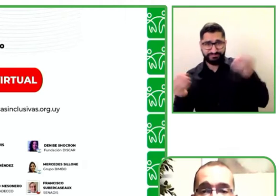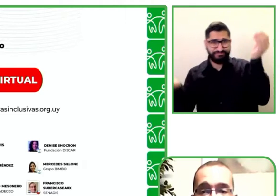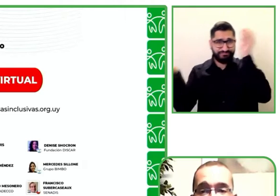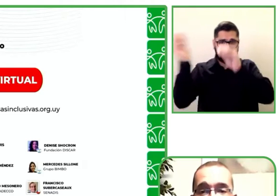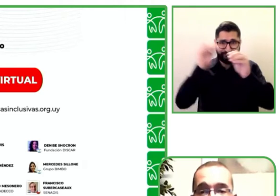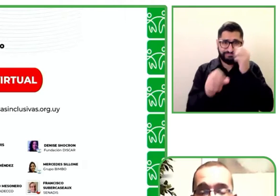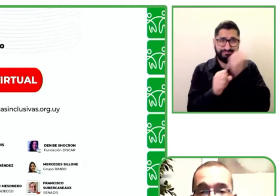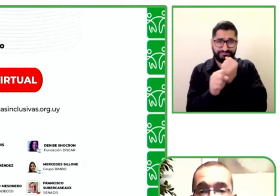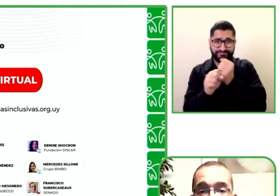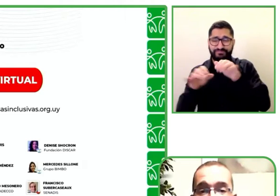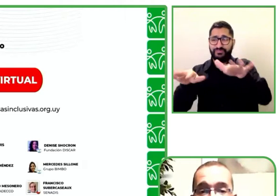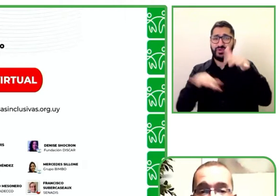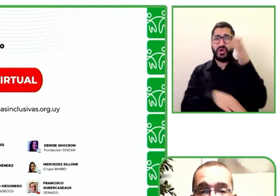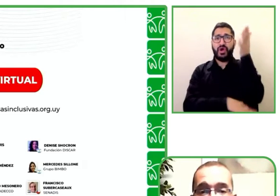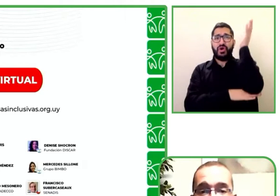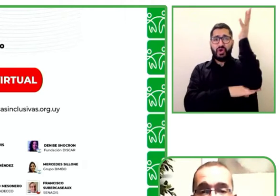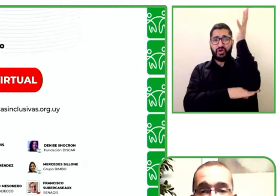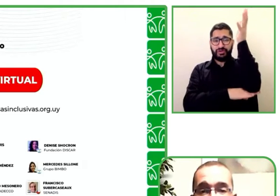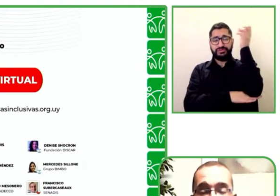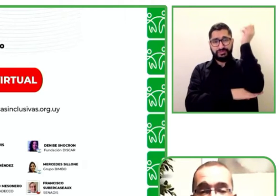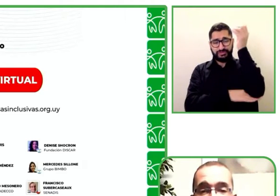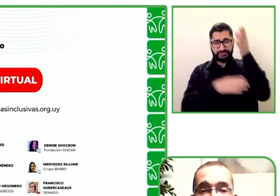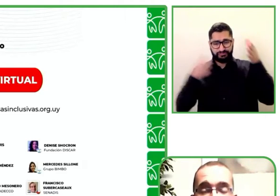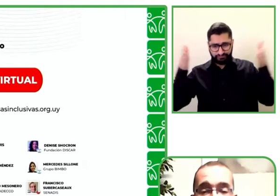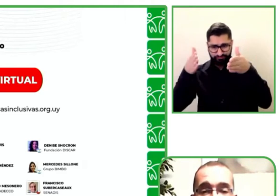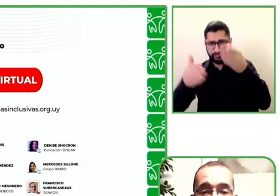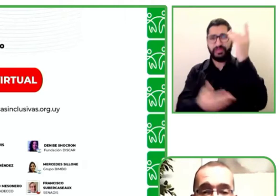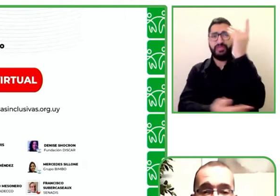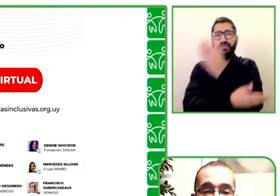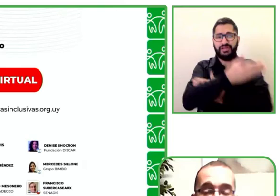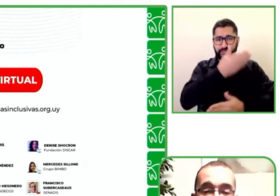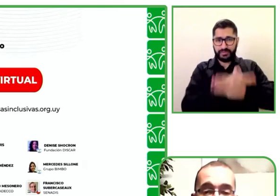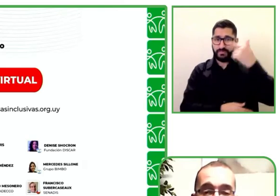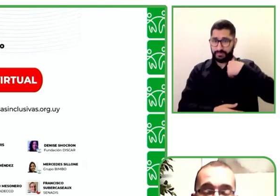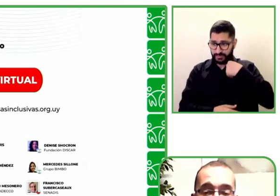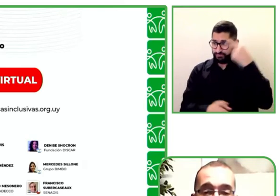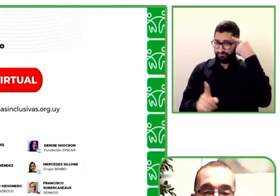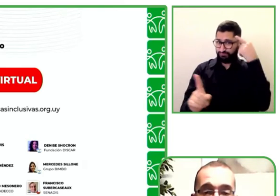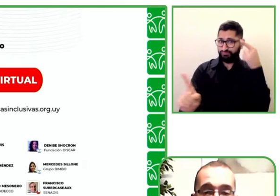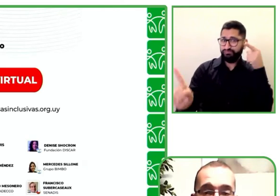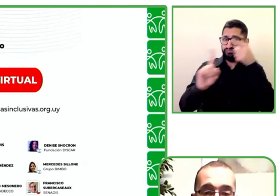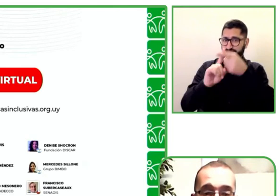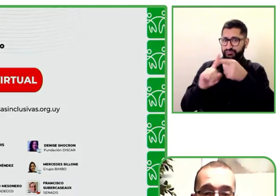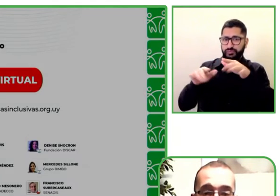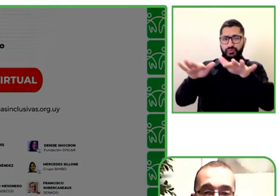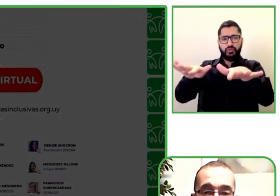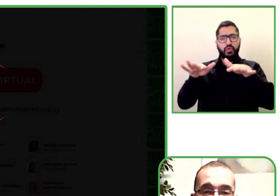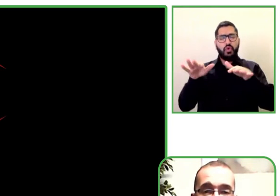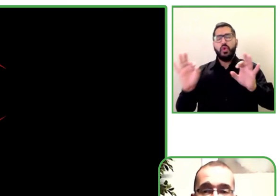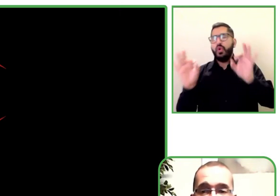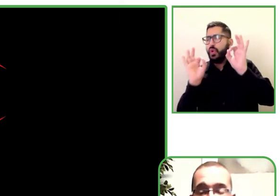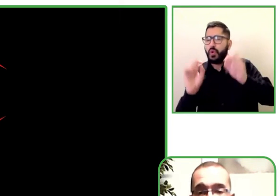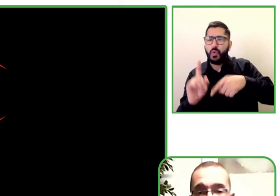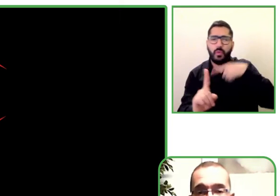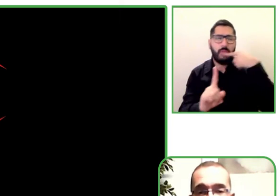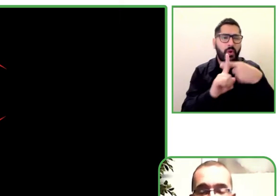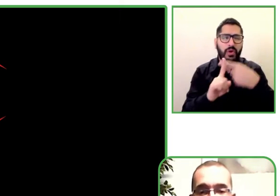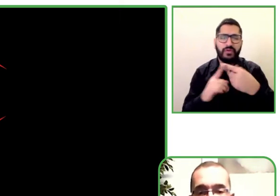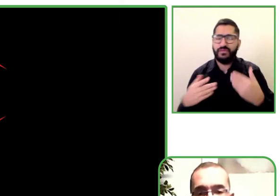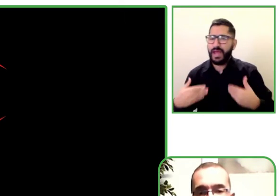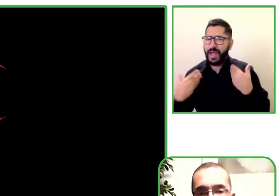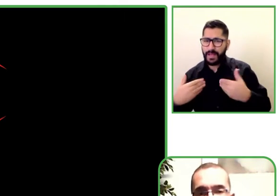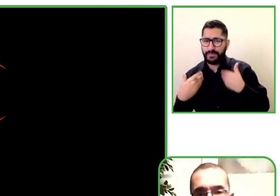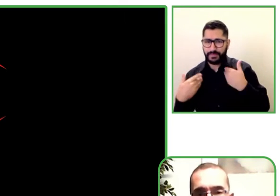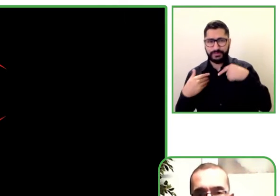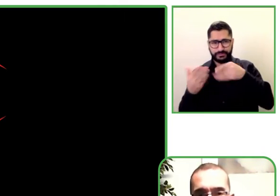this was a Congress of Disabilities and Companies on the Road to Inclusion, which was very significant to us and also the starting point. And I will